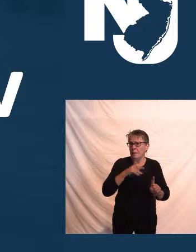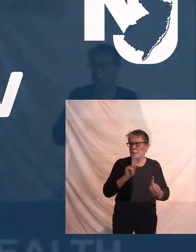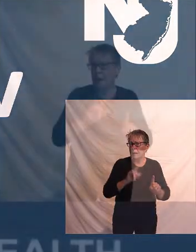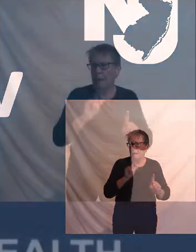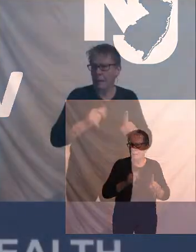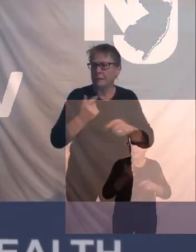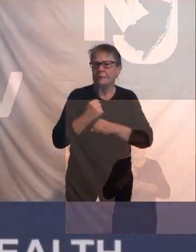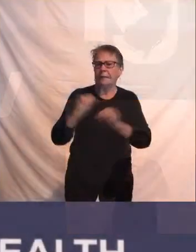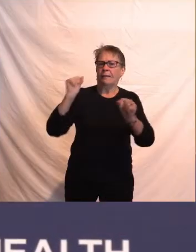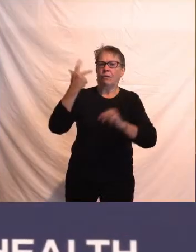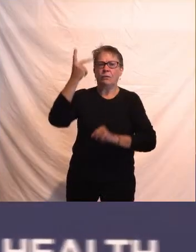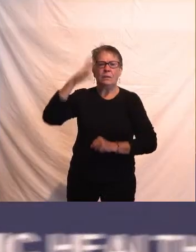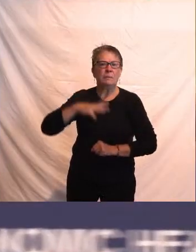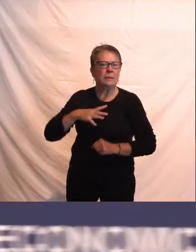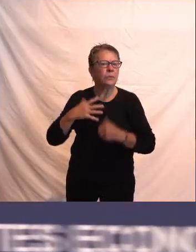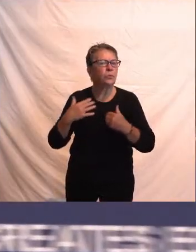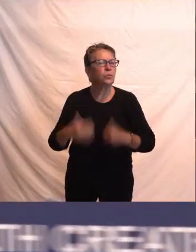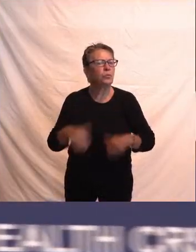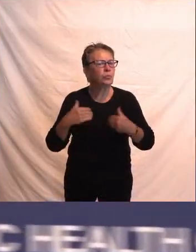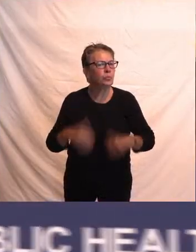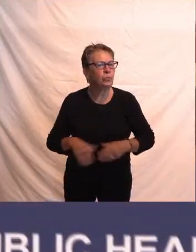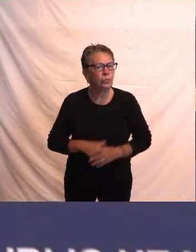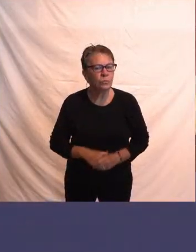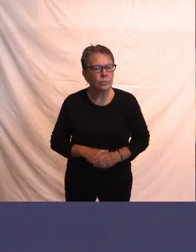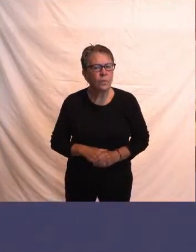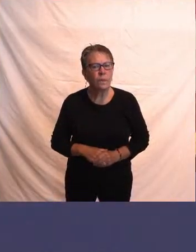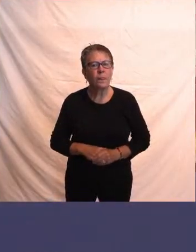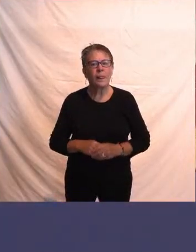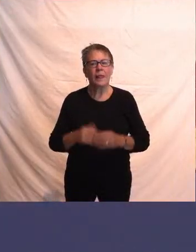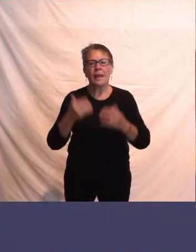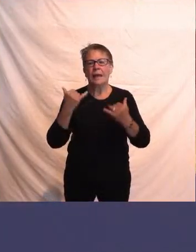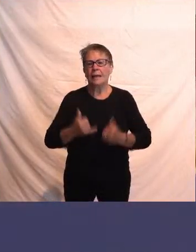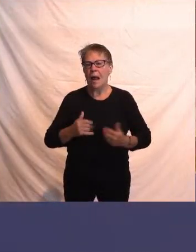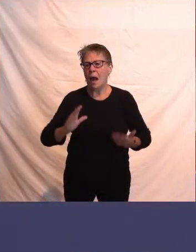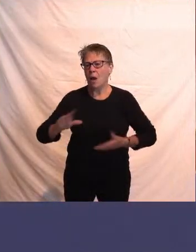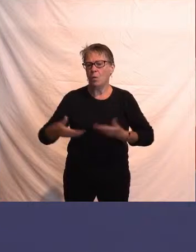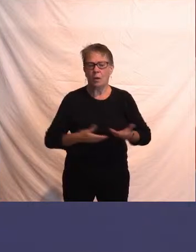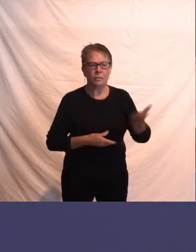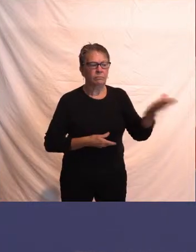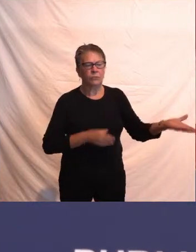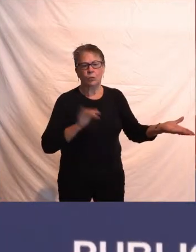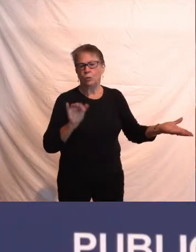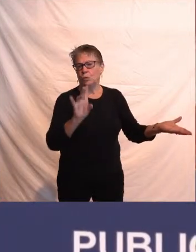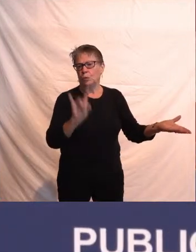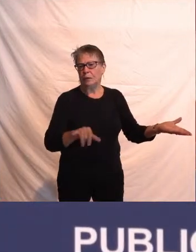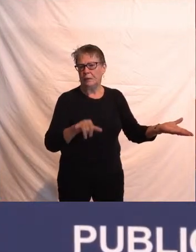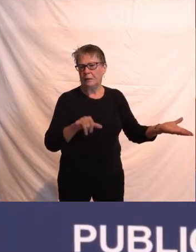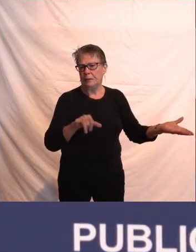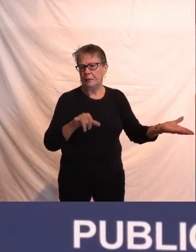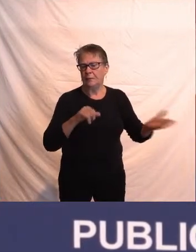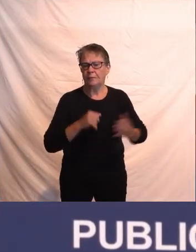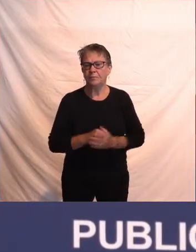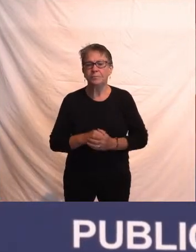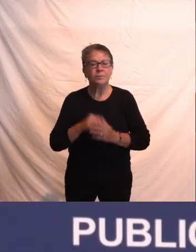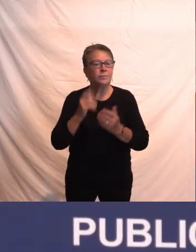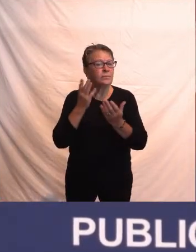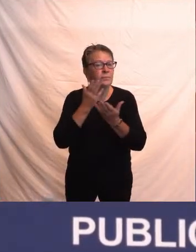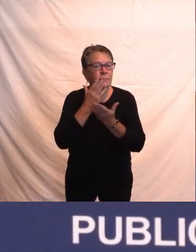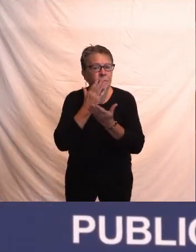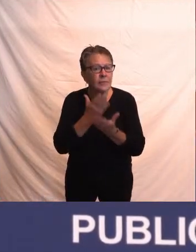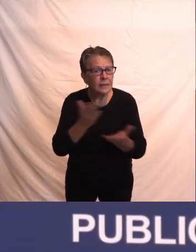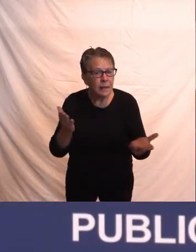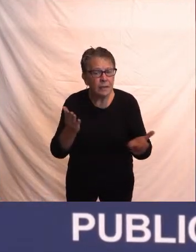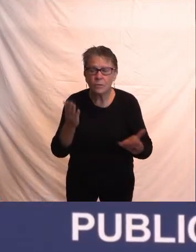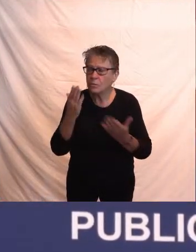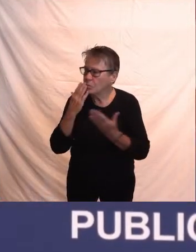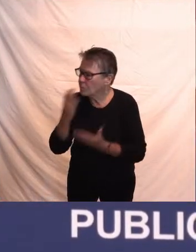Health, Judy Persichelli. Thank you, Governor, and good afternoon. During these press briefings, the Governor and I routinely stress the